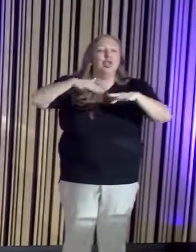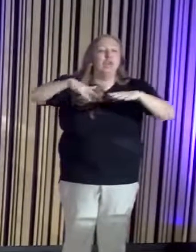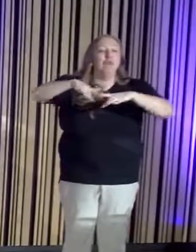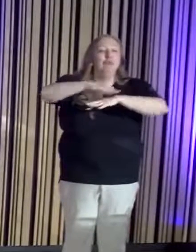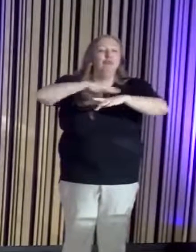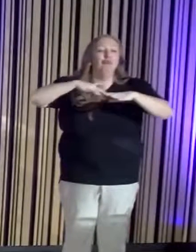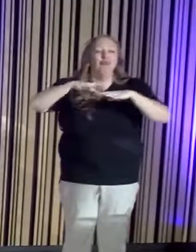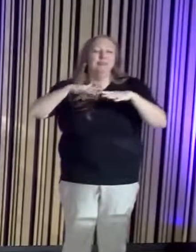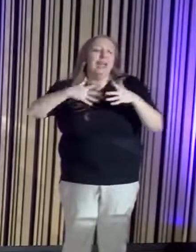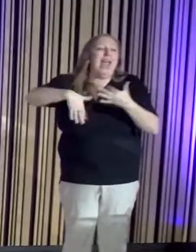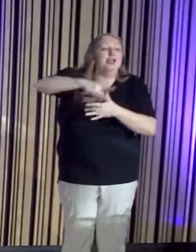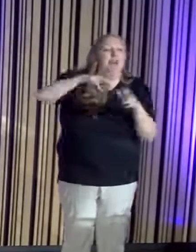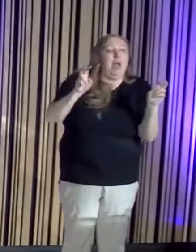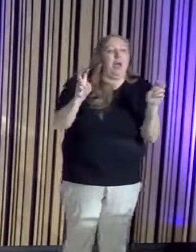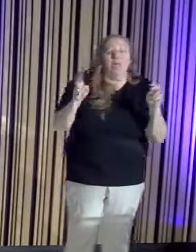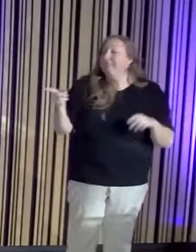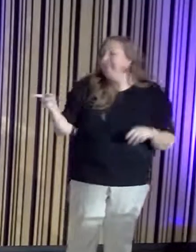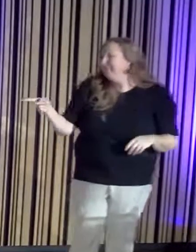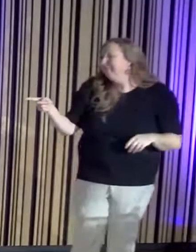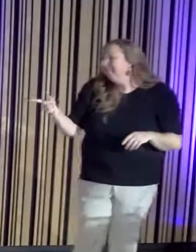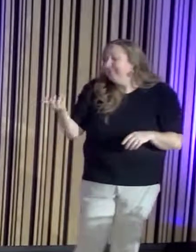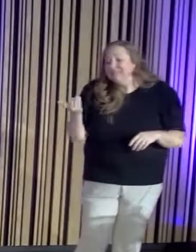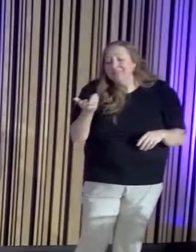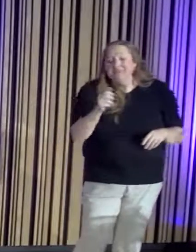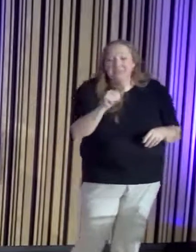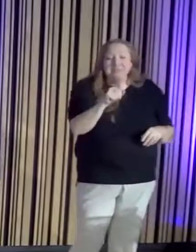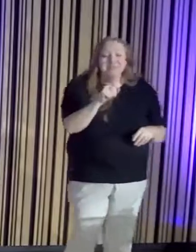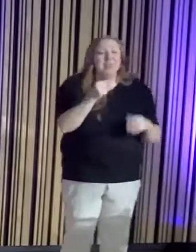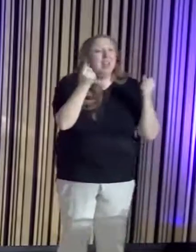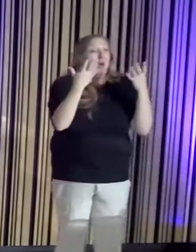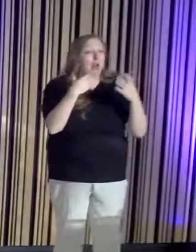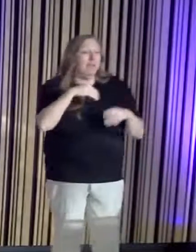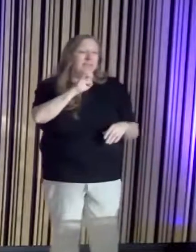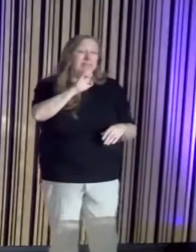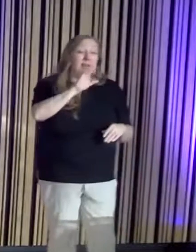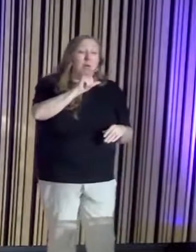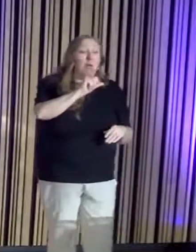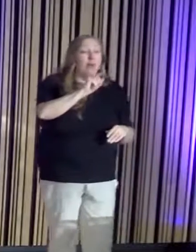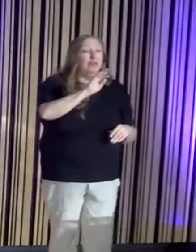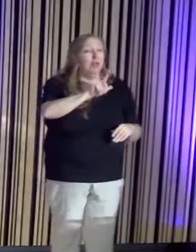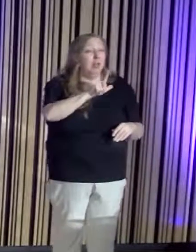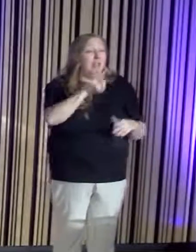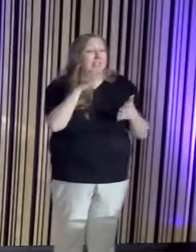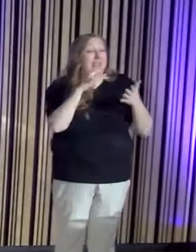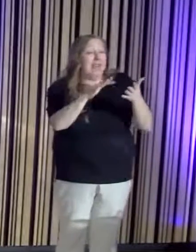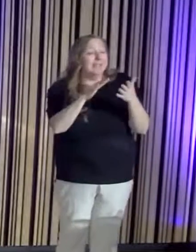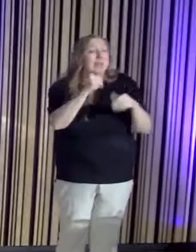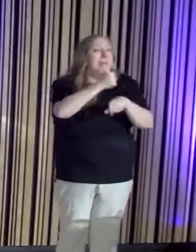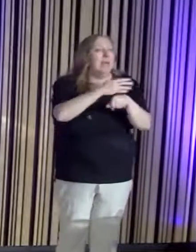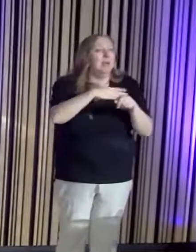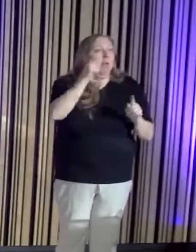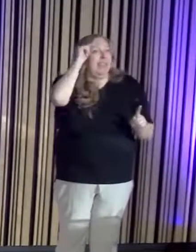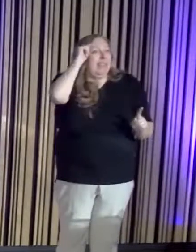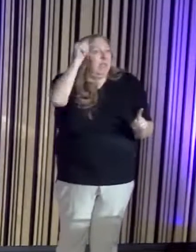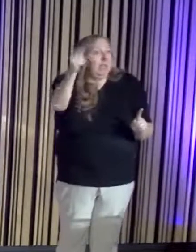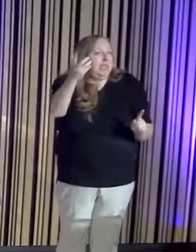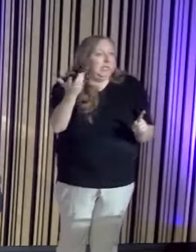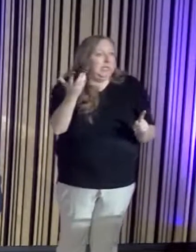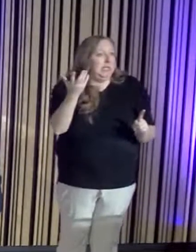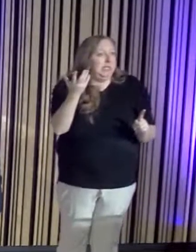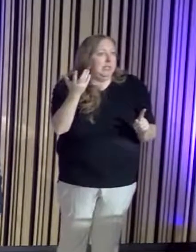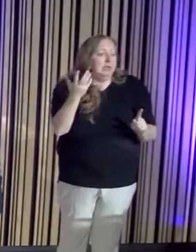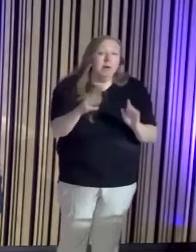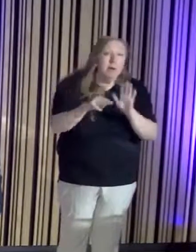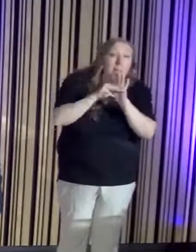of it that way. Ecologically, a lot of ecological studies is based on theoretical studies,